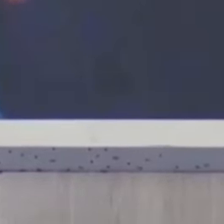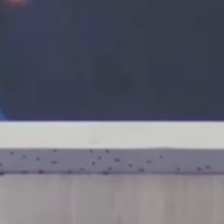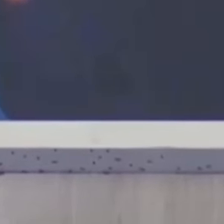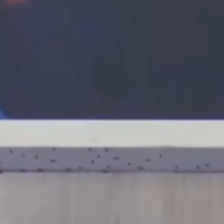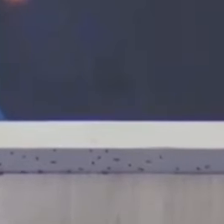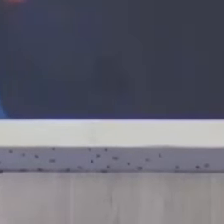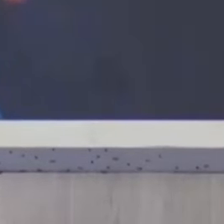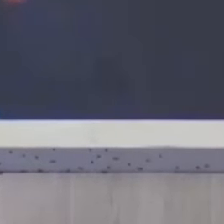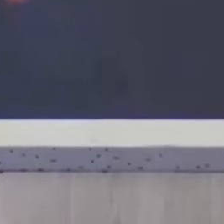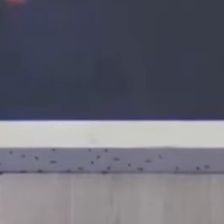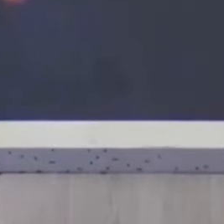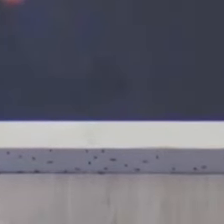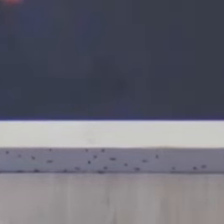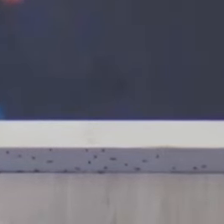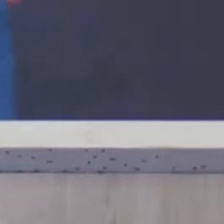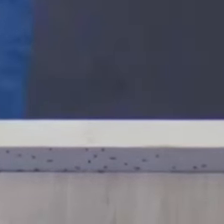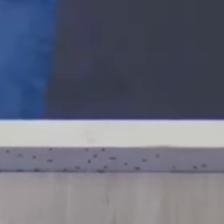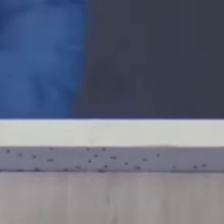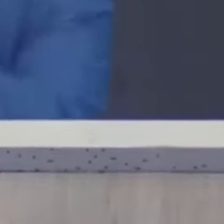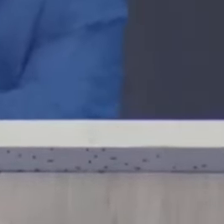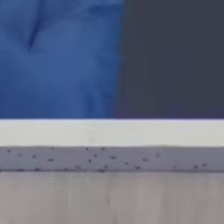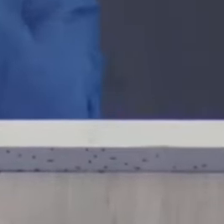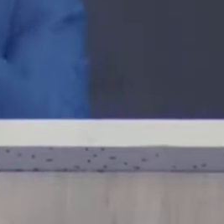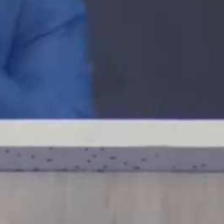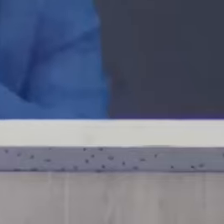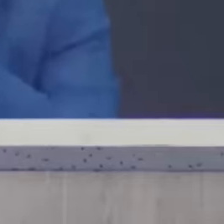you achieve that, there's another ahead of you.